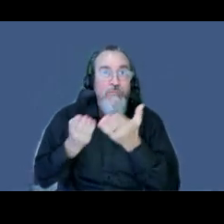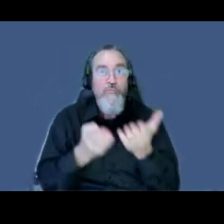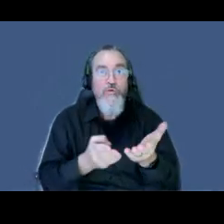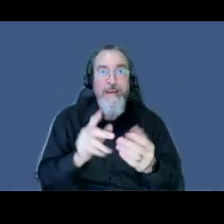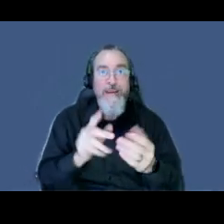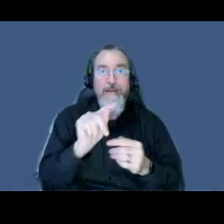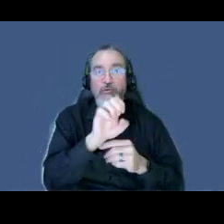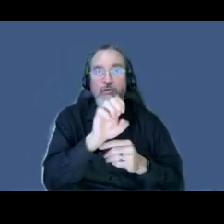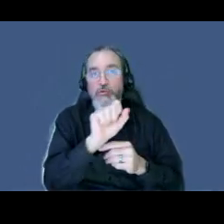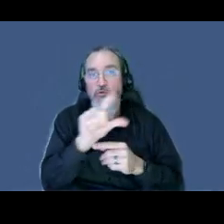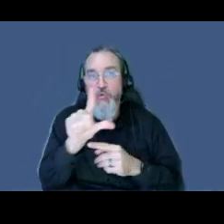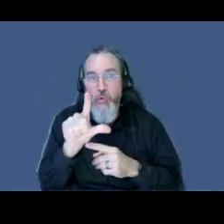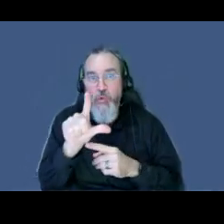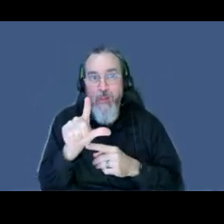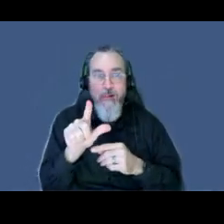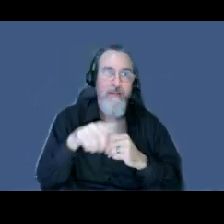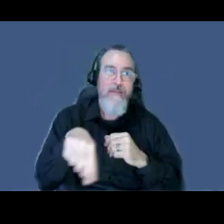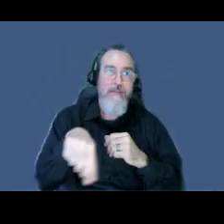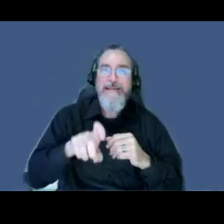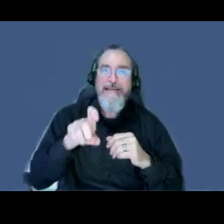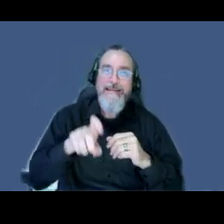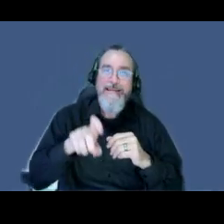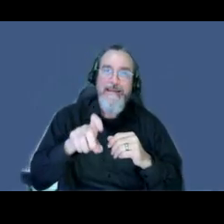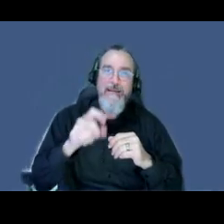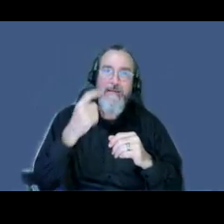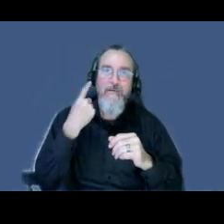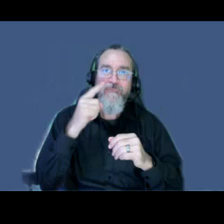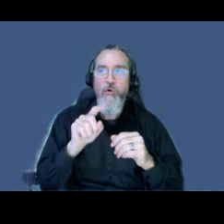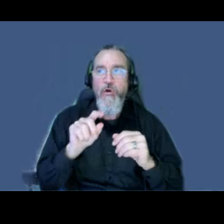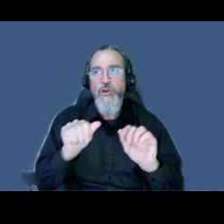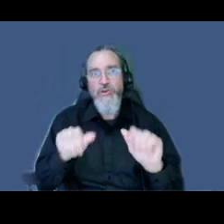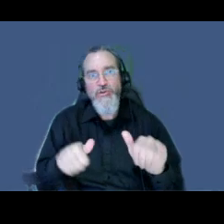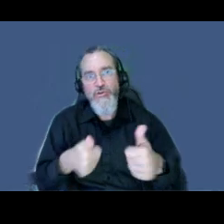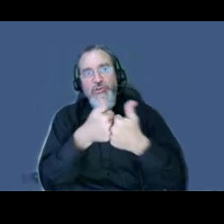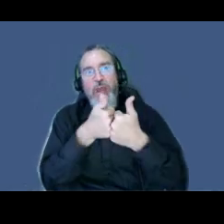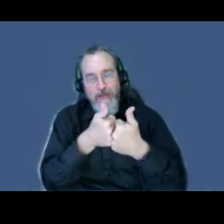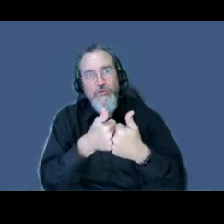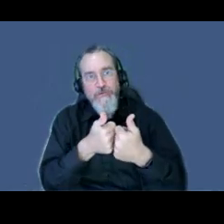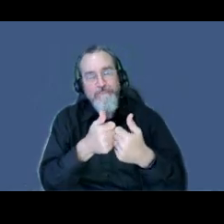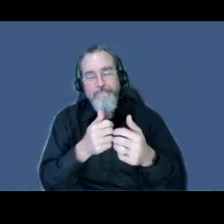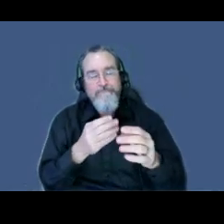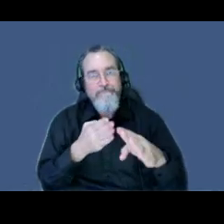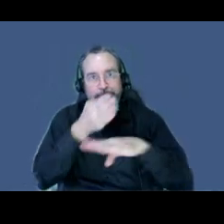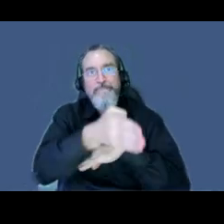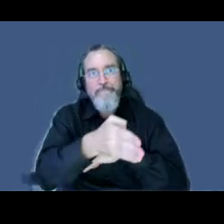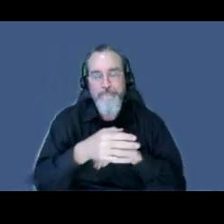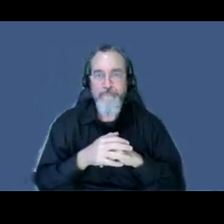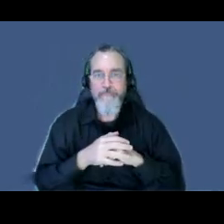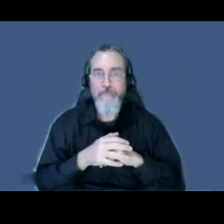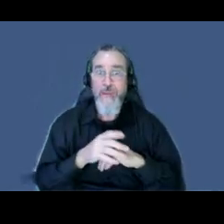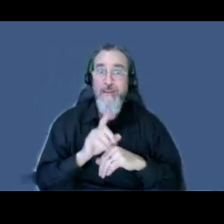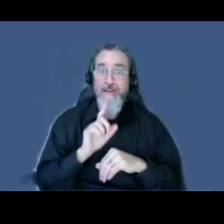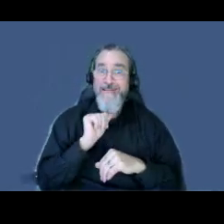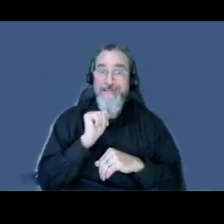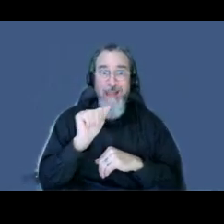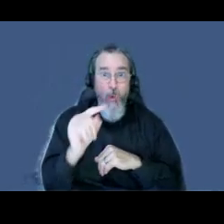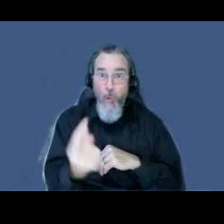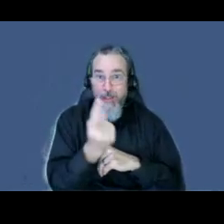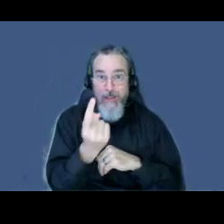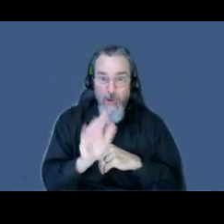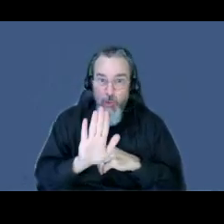the challenges. And that's not only in your communities that we look for success. We've asked for metrics. How